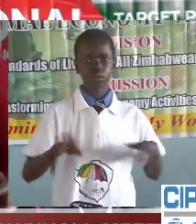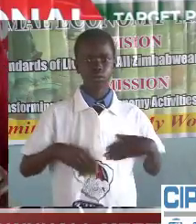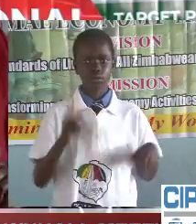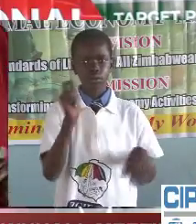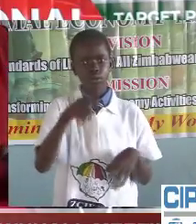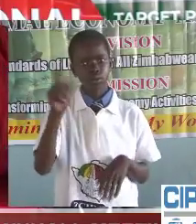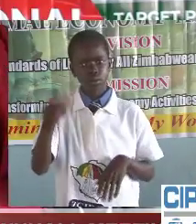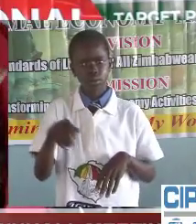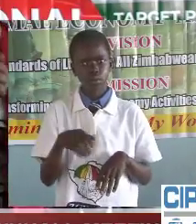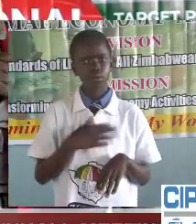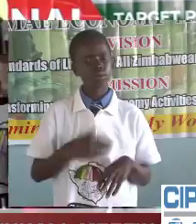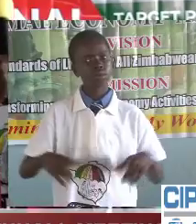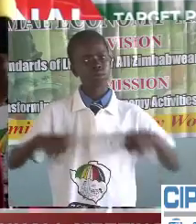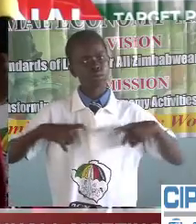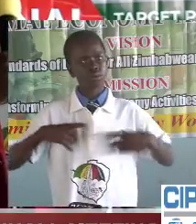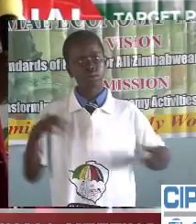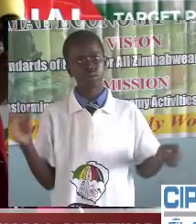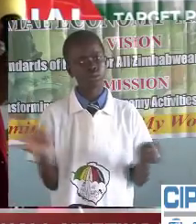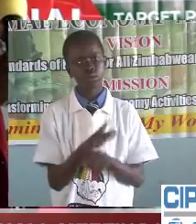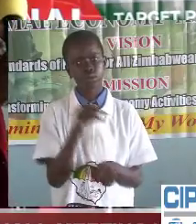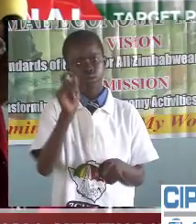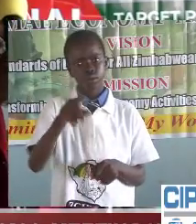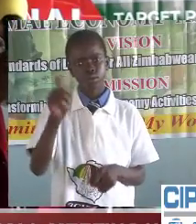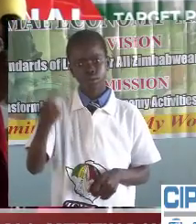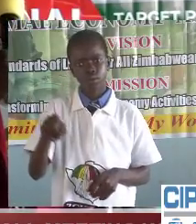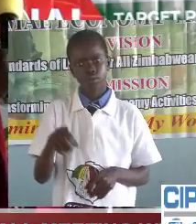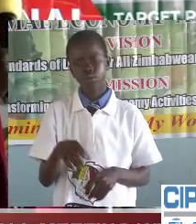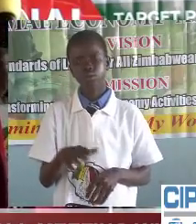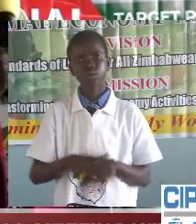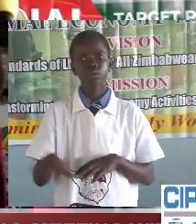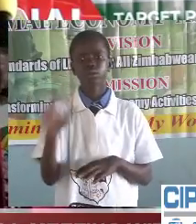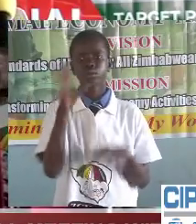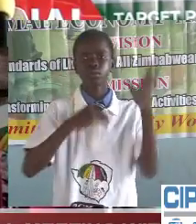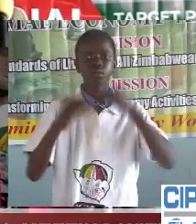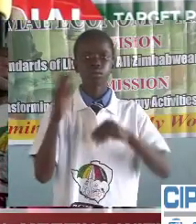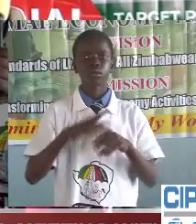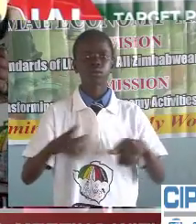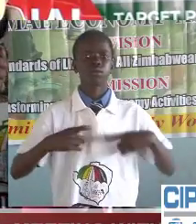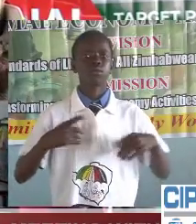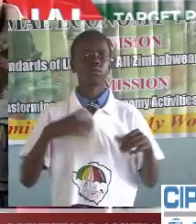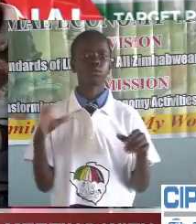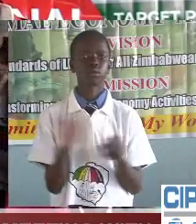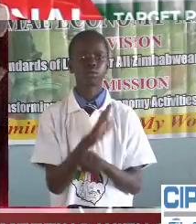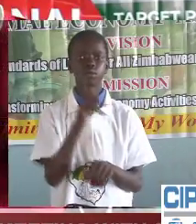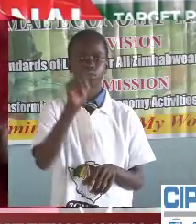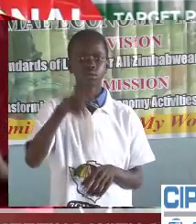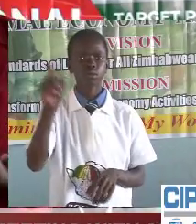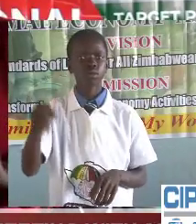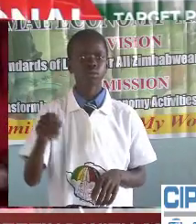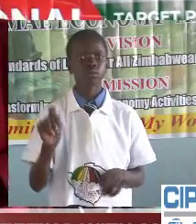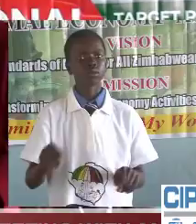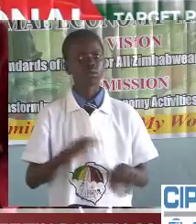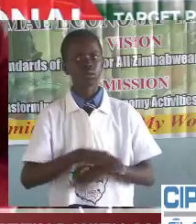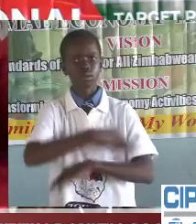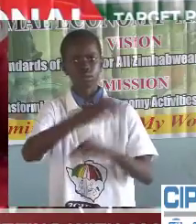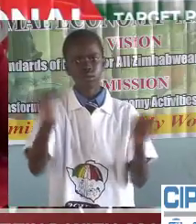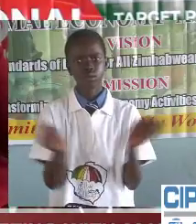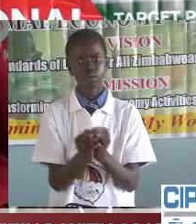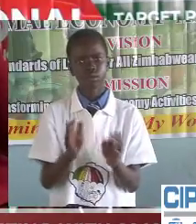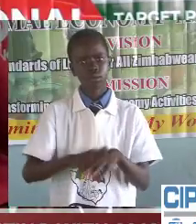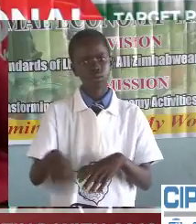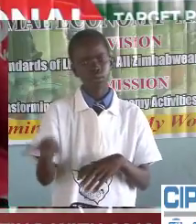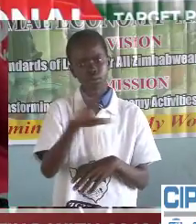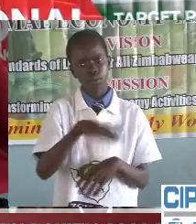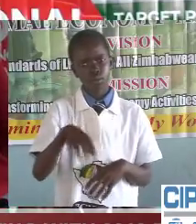umuntu, athethise abanye abangabambi kanye laye, akhulume lokho yena